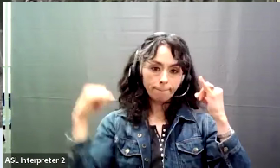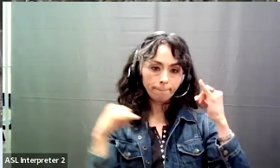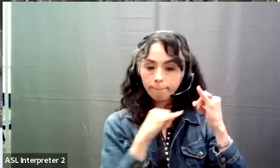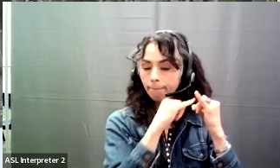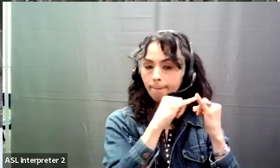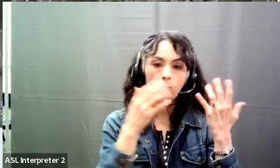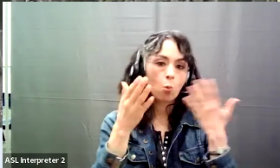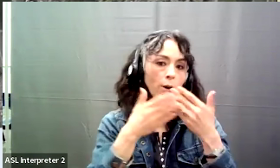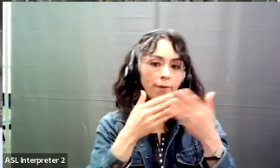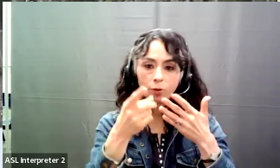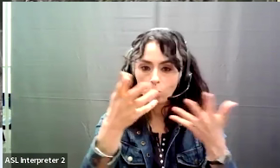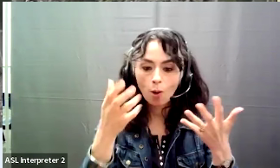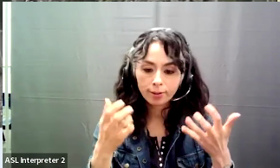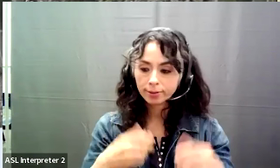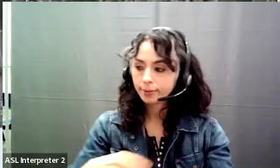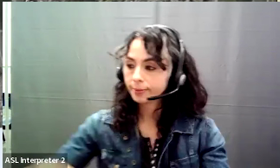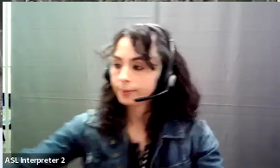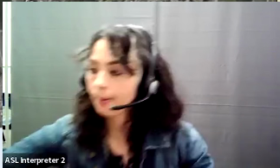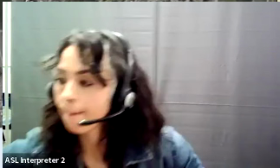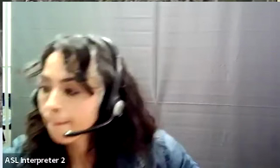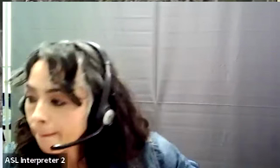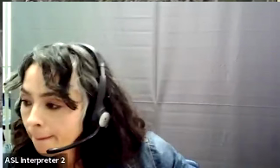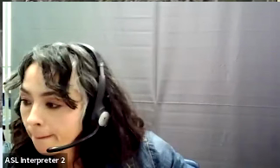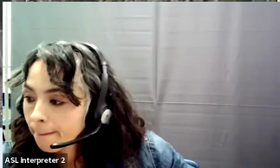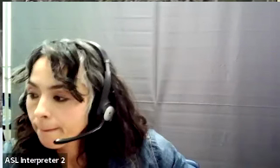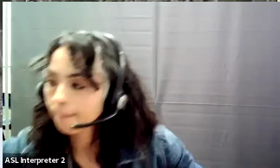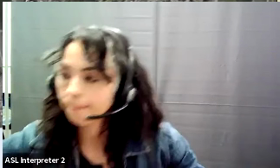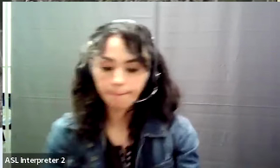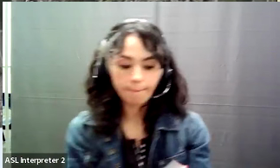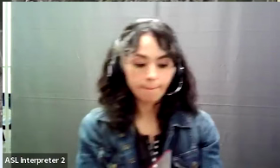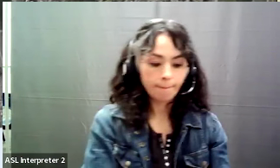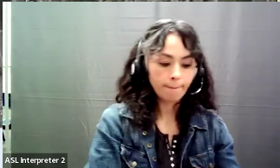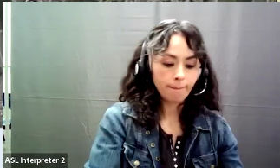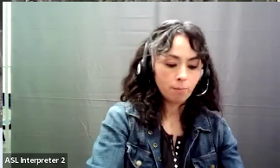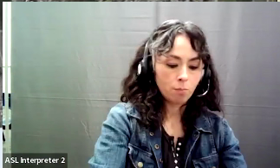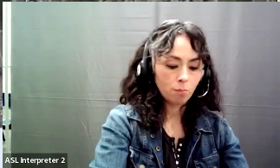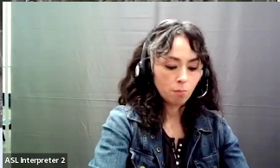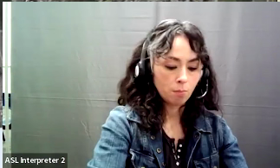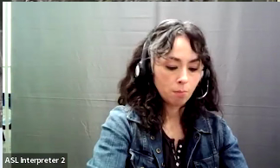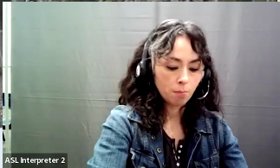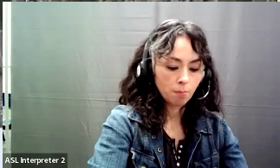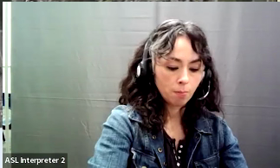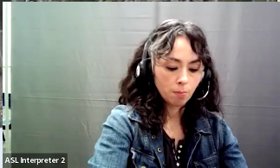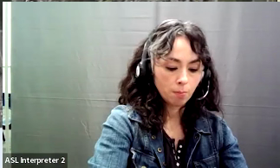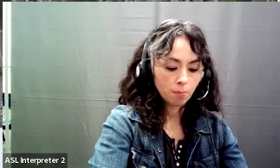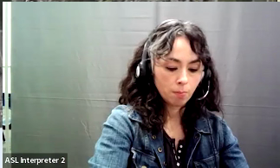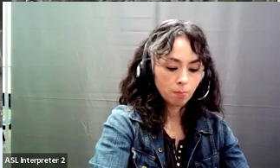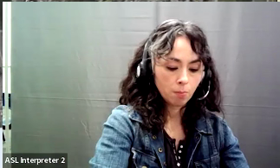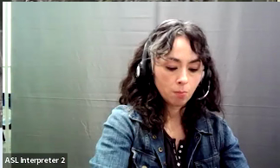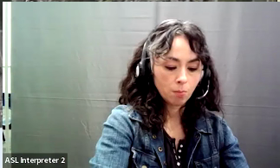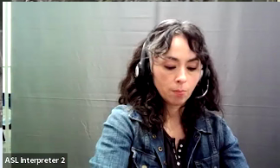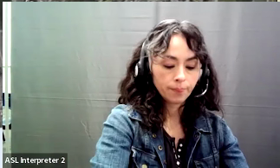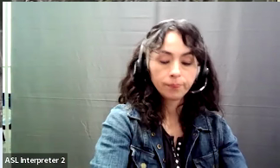the area that you're interested in. The only limitation in these two options is that it has to be an